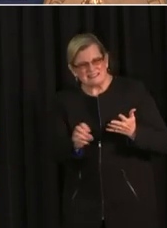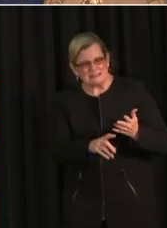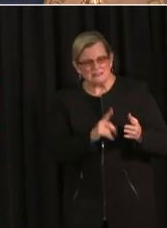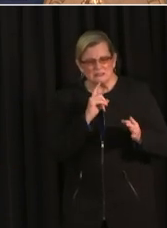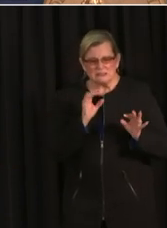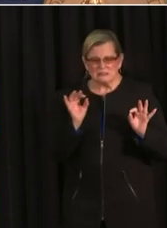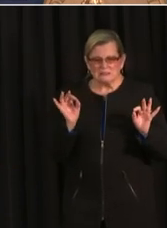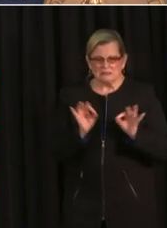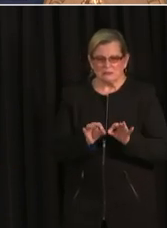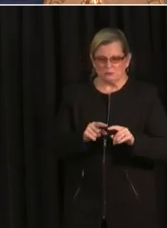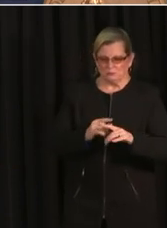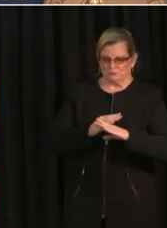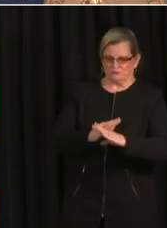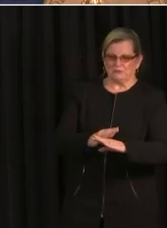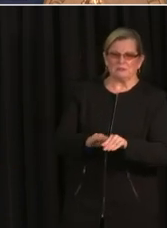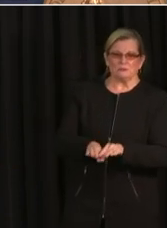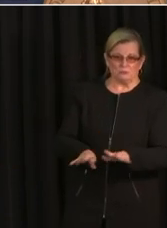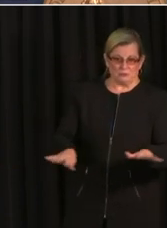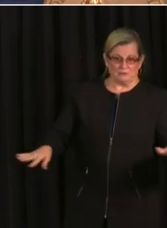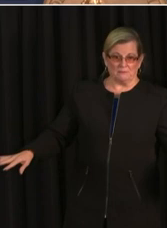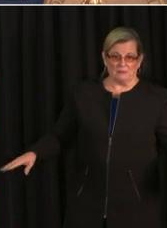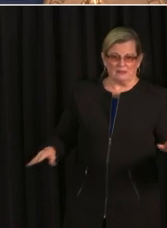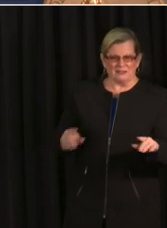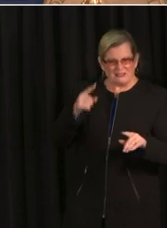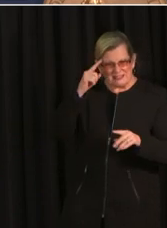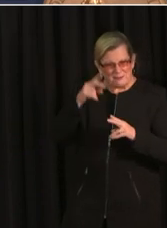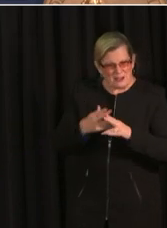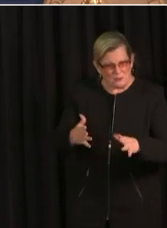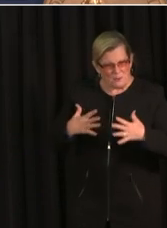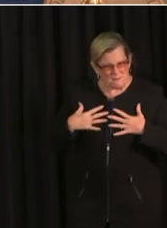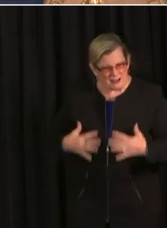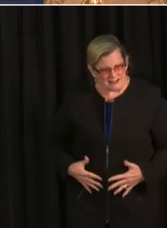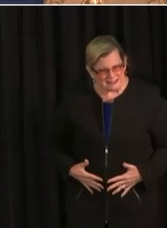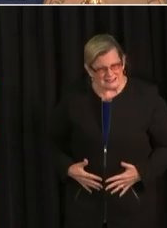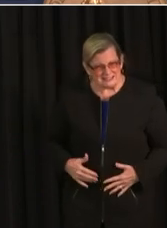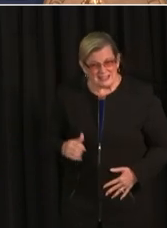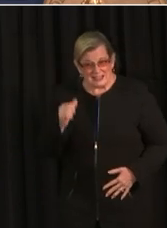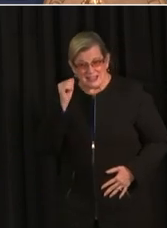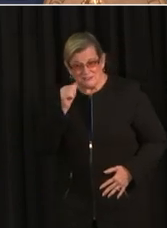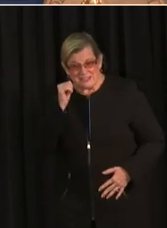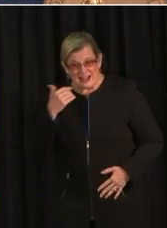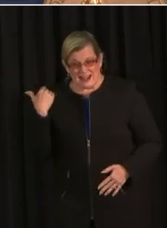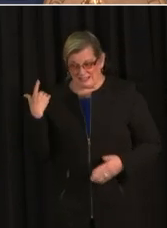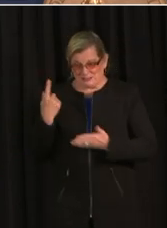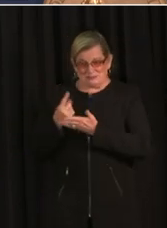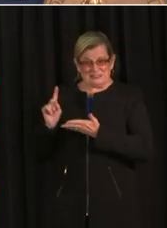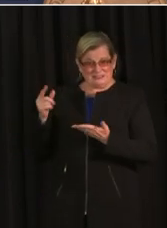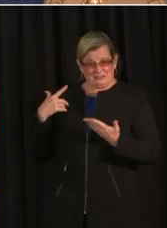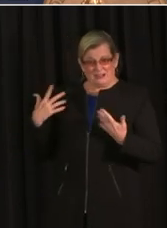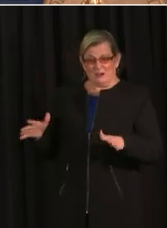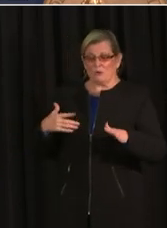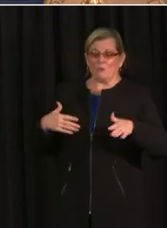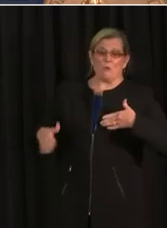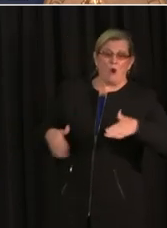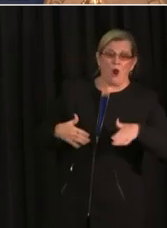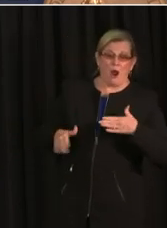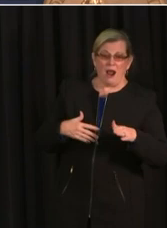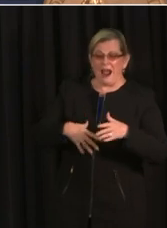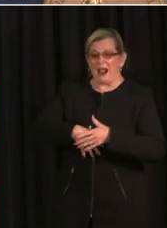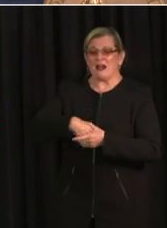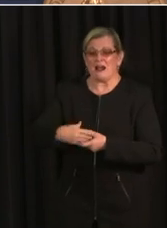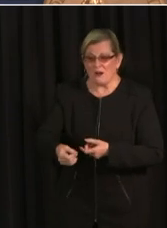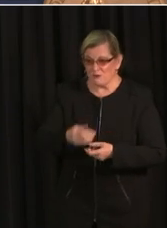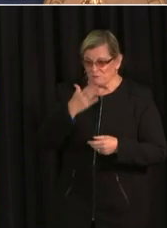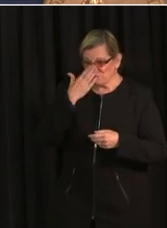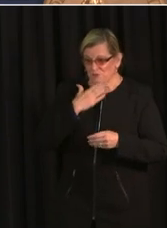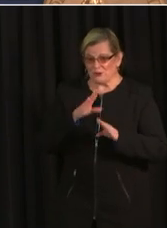even as conscious as I am of all of these things, a couple of days last week, I walked right out the front door without having grabbed my